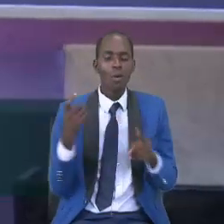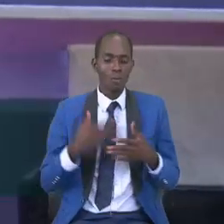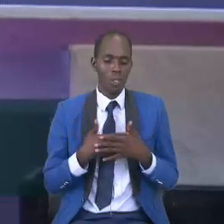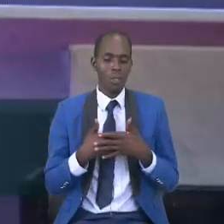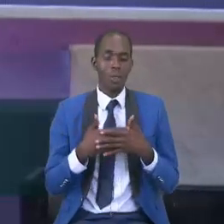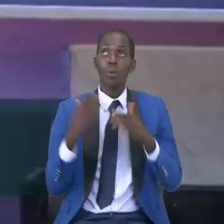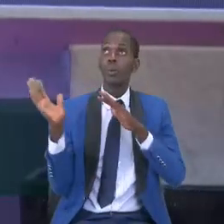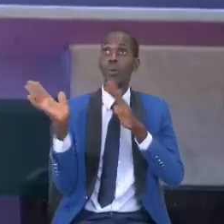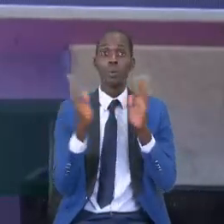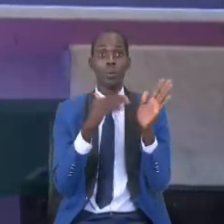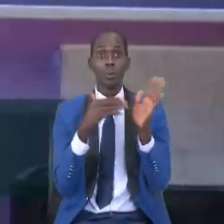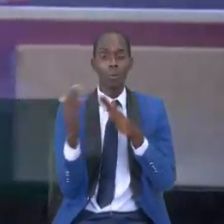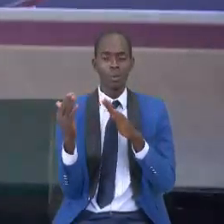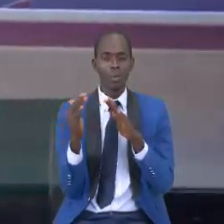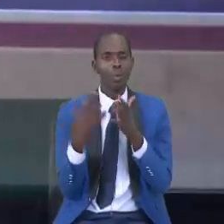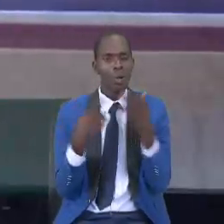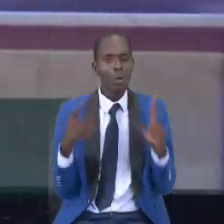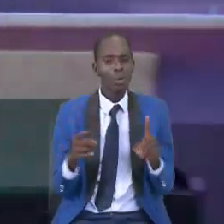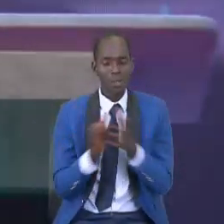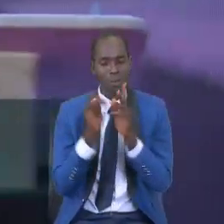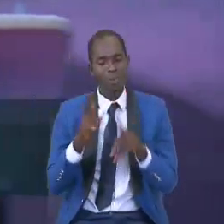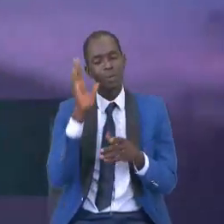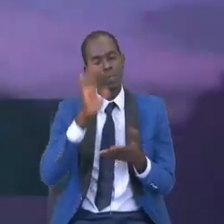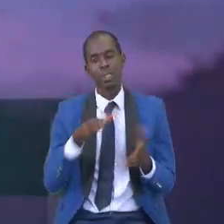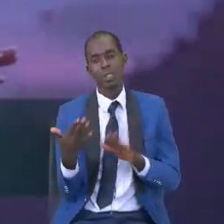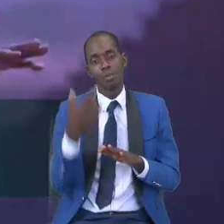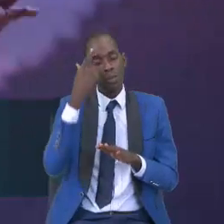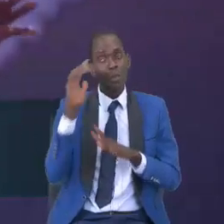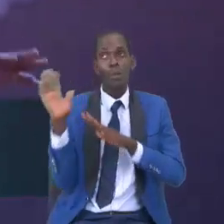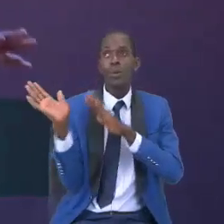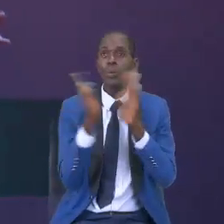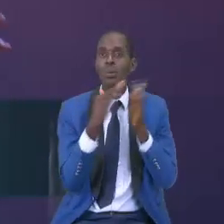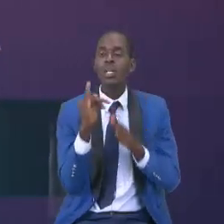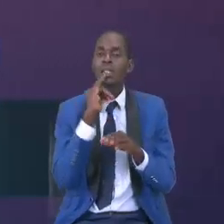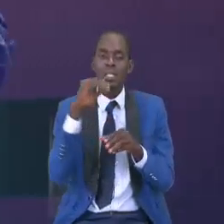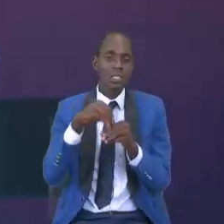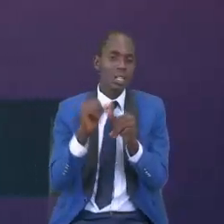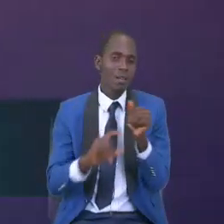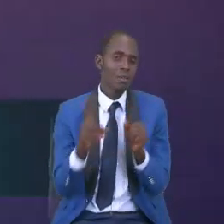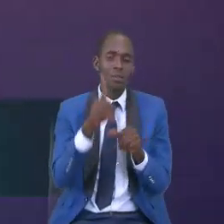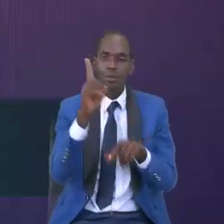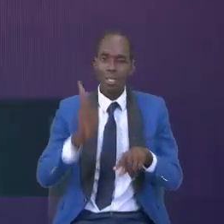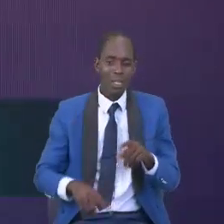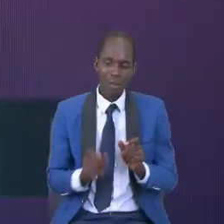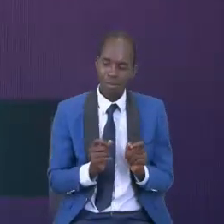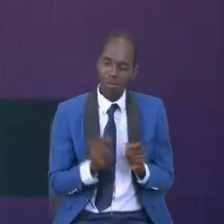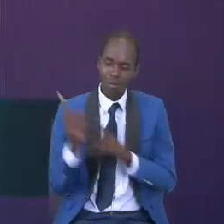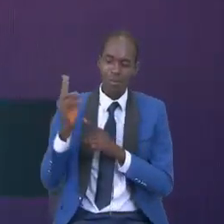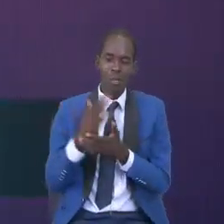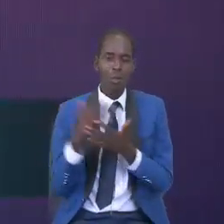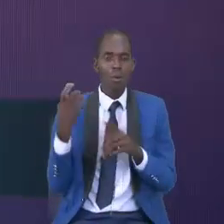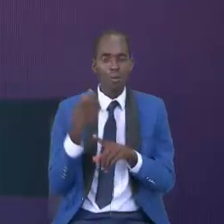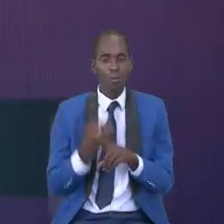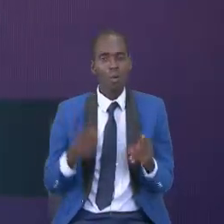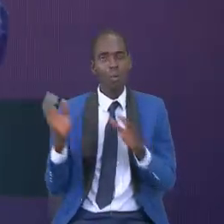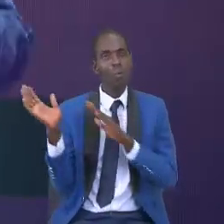he will die. Because air is everywhere. And you cannot run away from air.